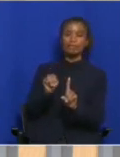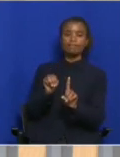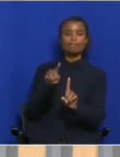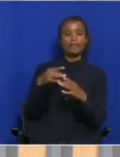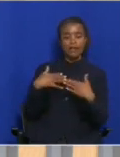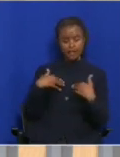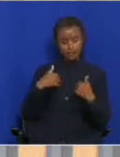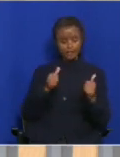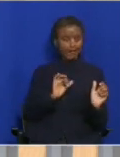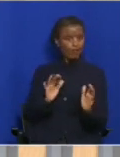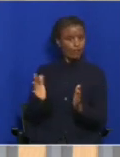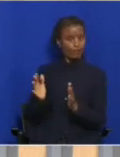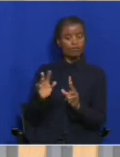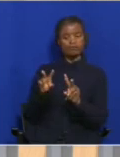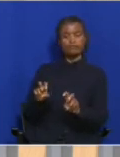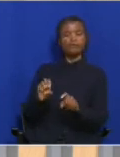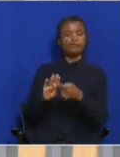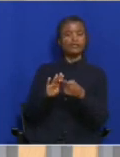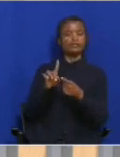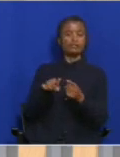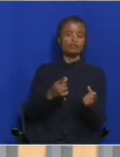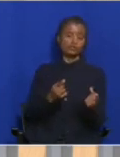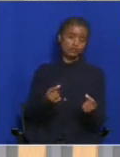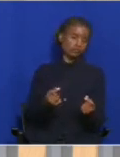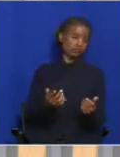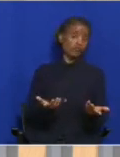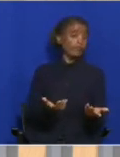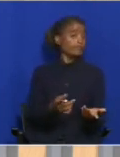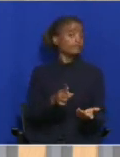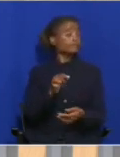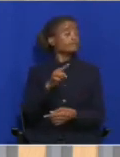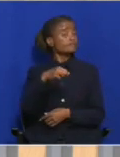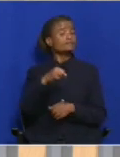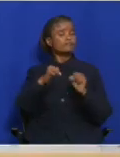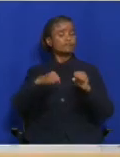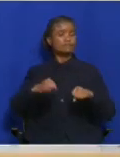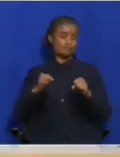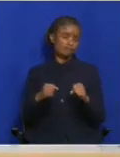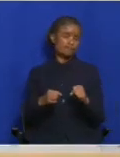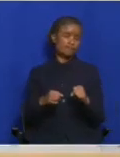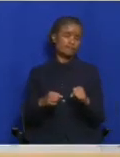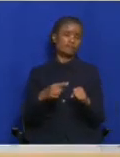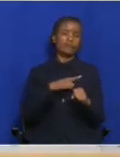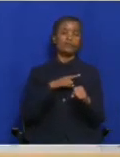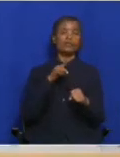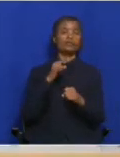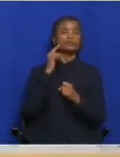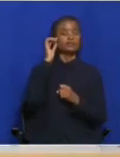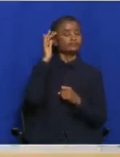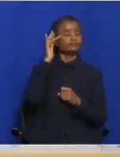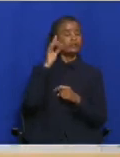what Mr. Chaskalson would say. Agreed. Yeah, And because you'd have to consider potentially credibility